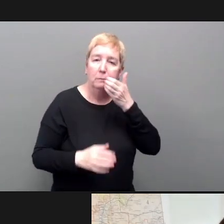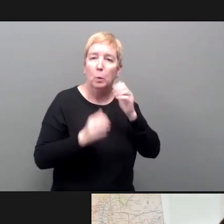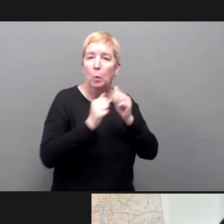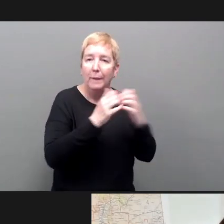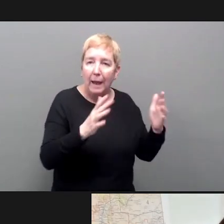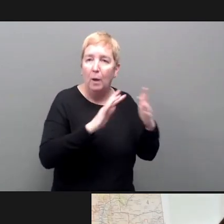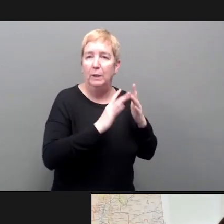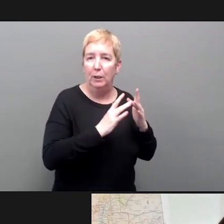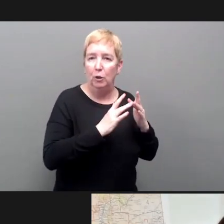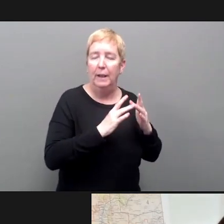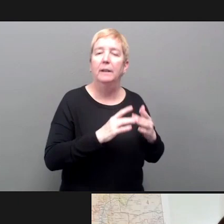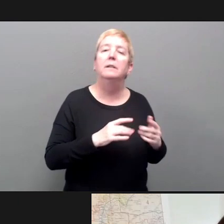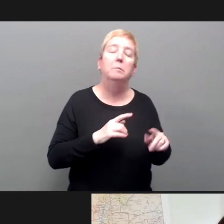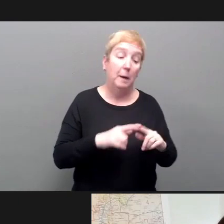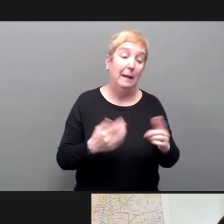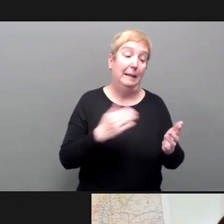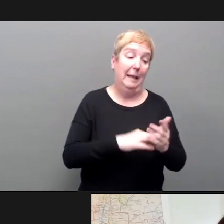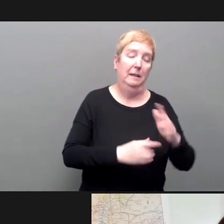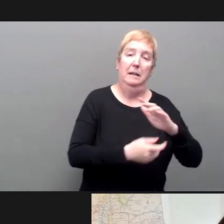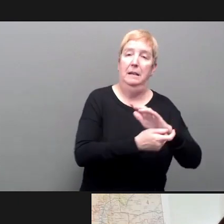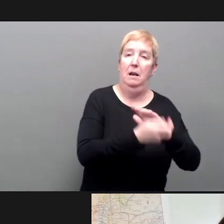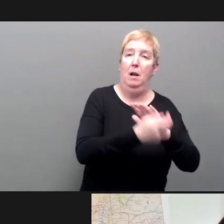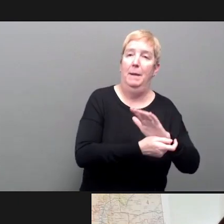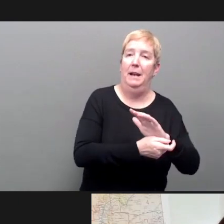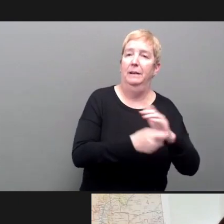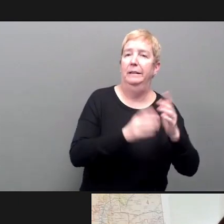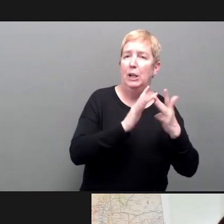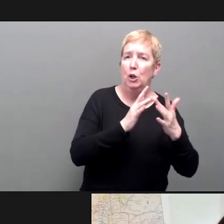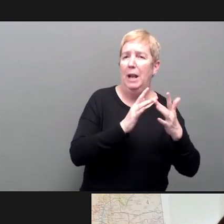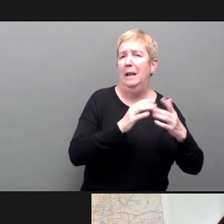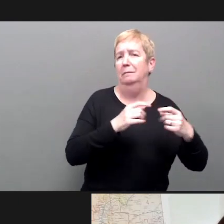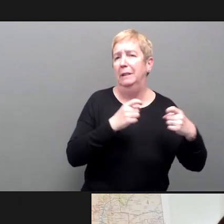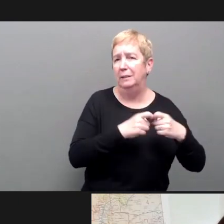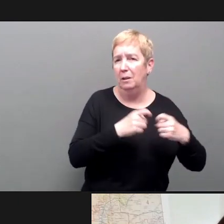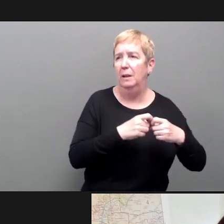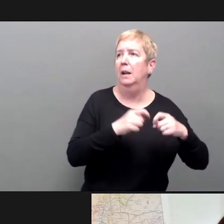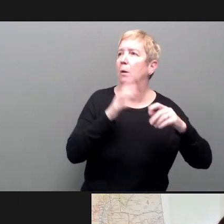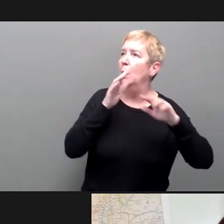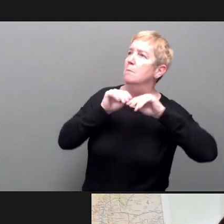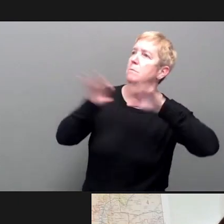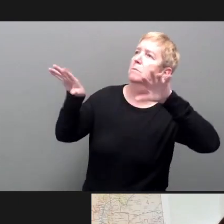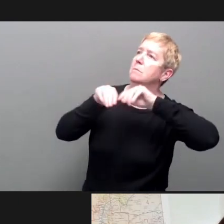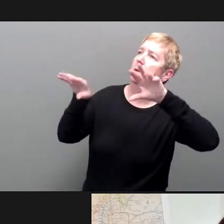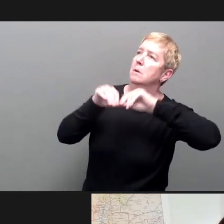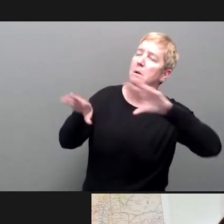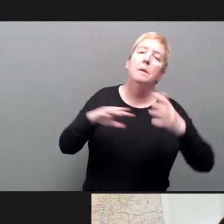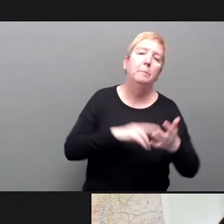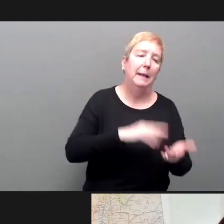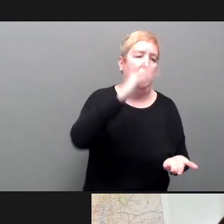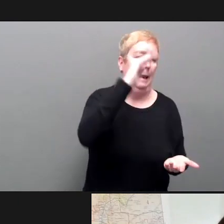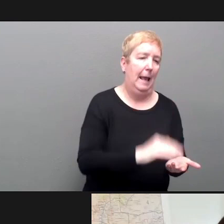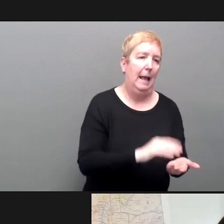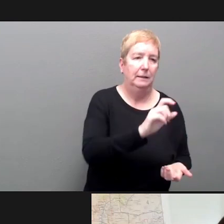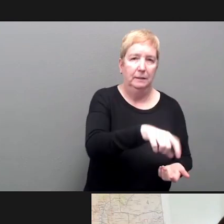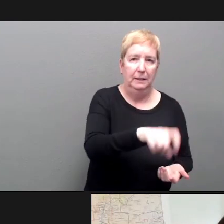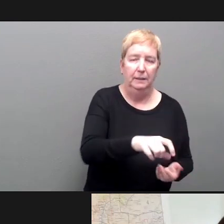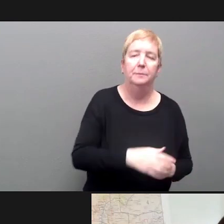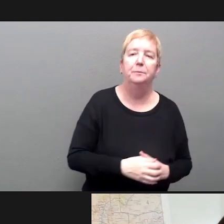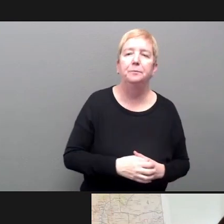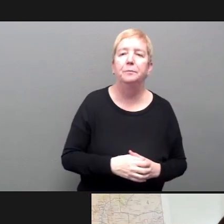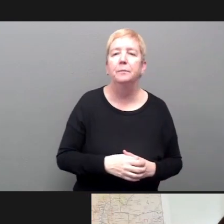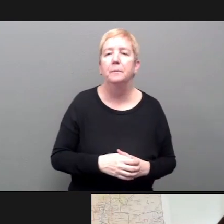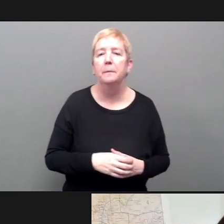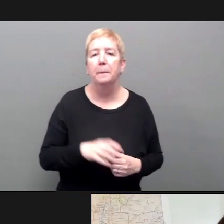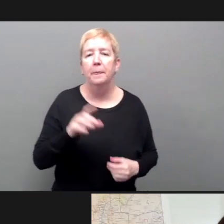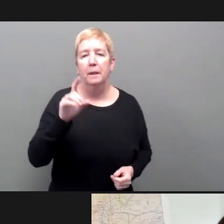automation technology taking over. That's just my vision, but I think Christine Ross, Dr. Ross agrees with me, the